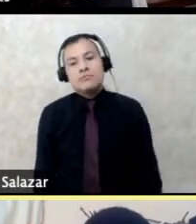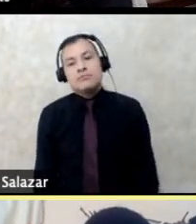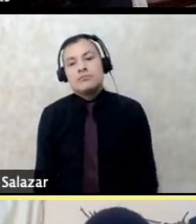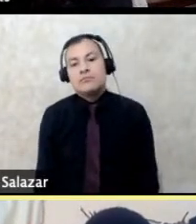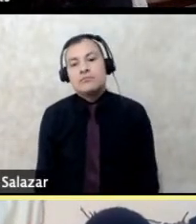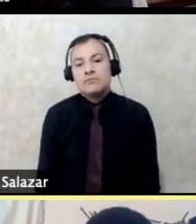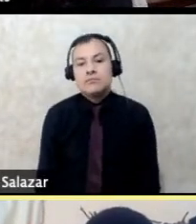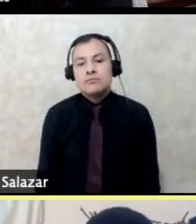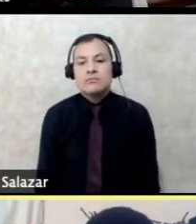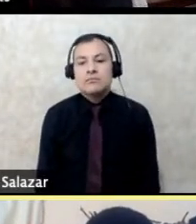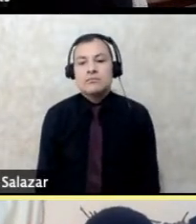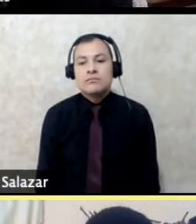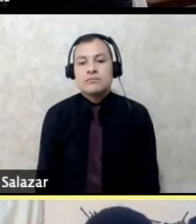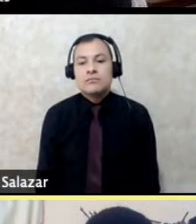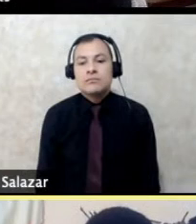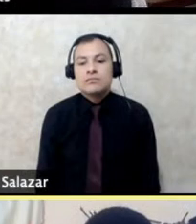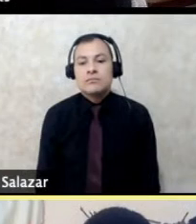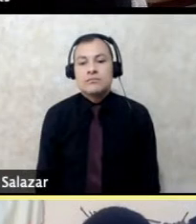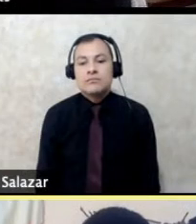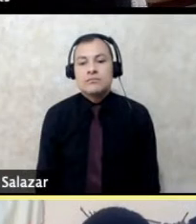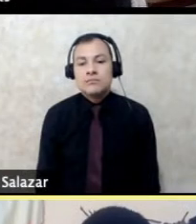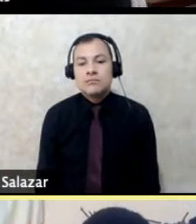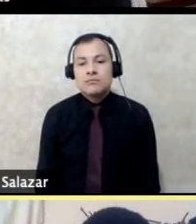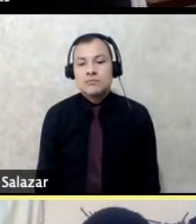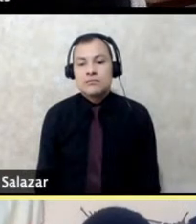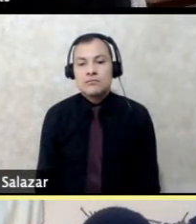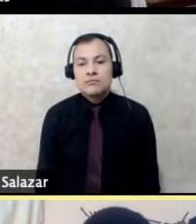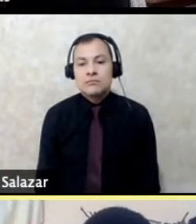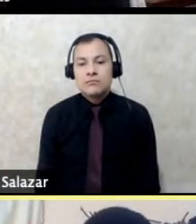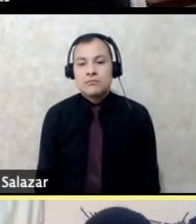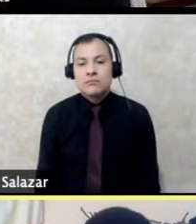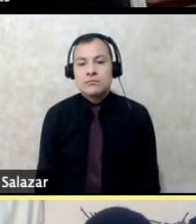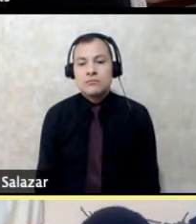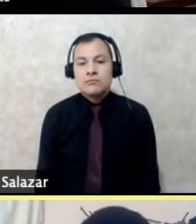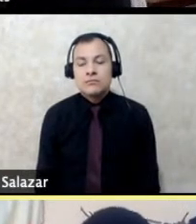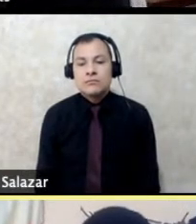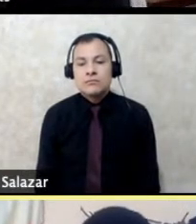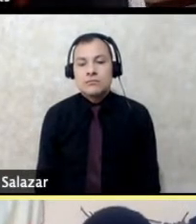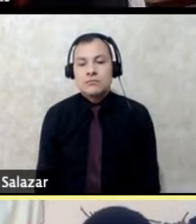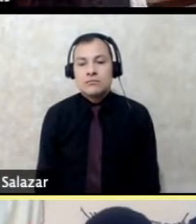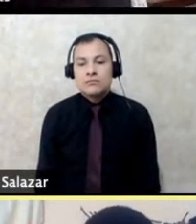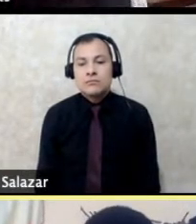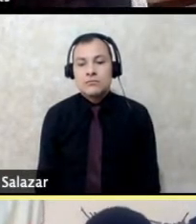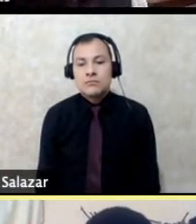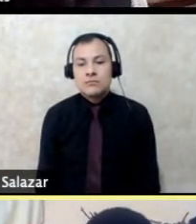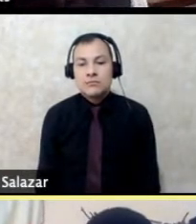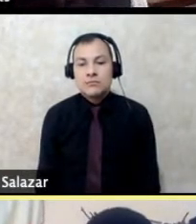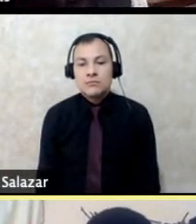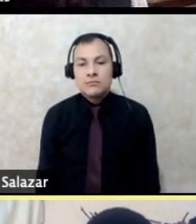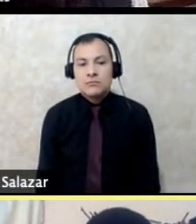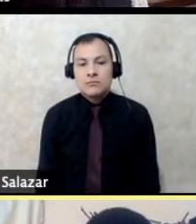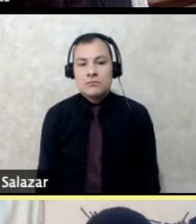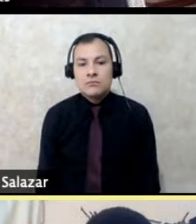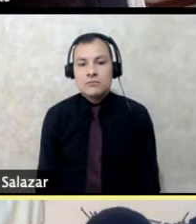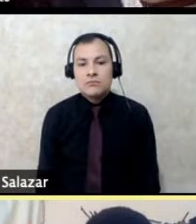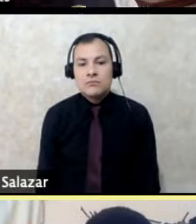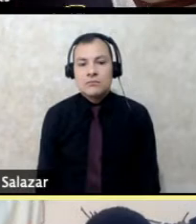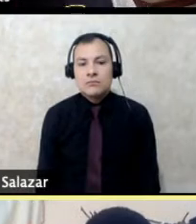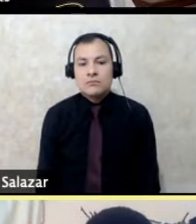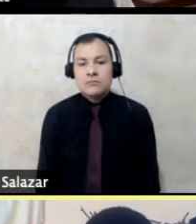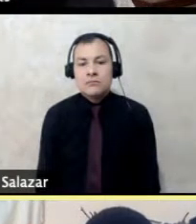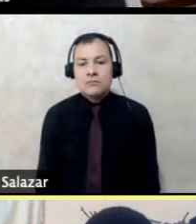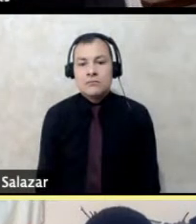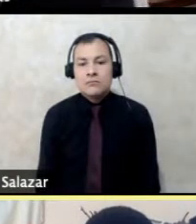Sometimes I get other tutors to come and train music and dance. Mm-hmm. And we get to